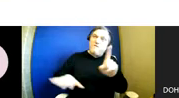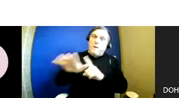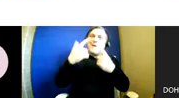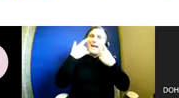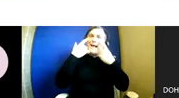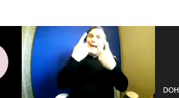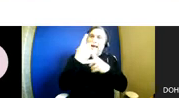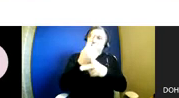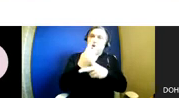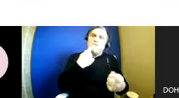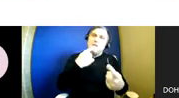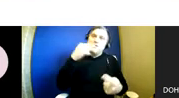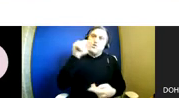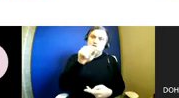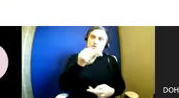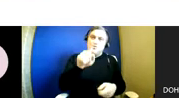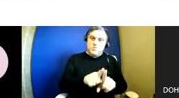patients themselves.